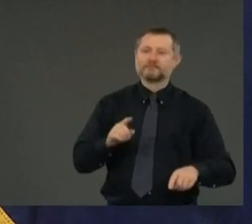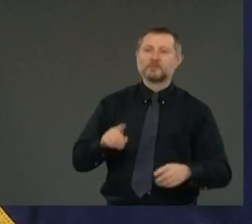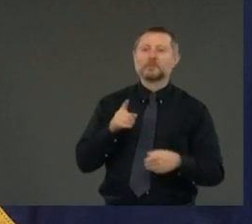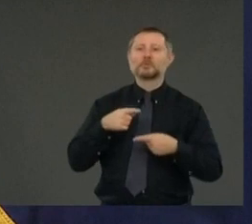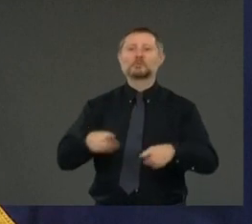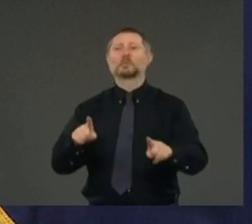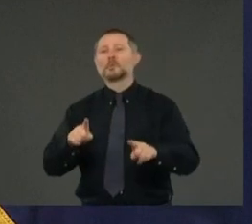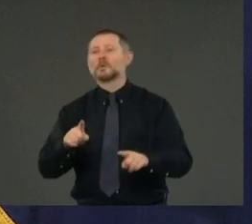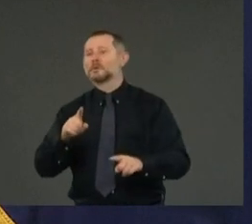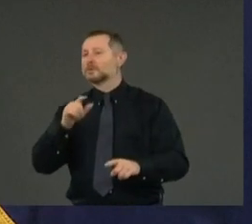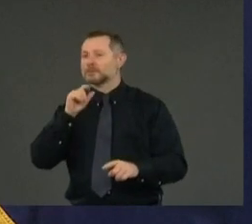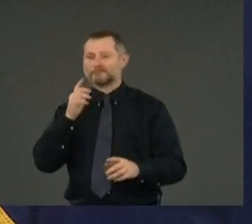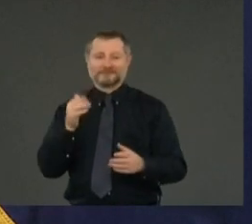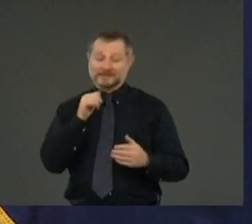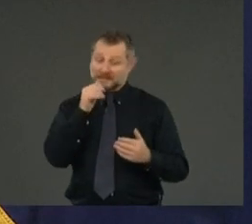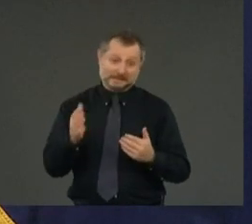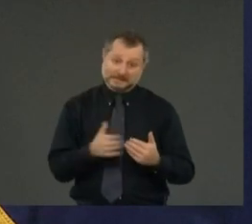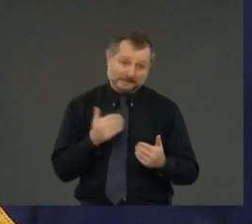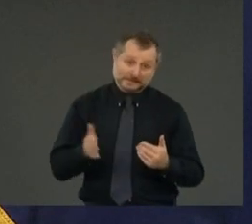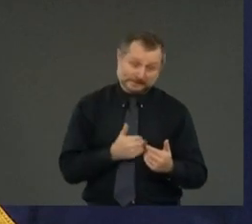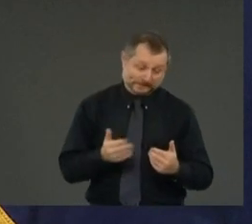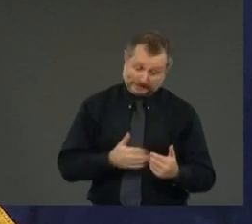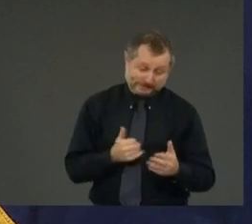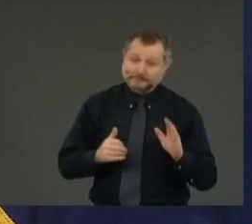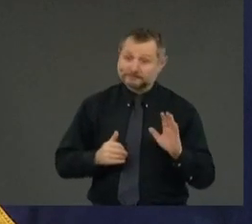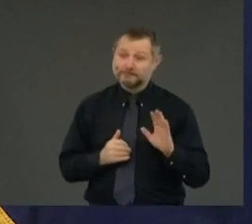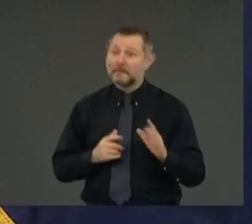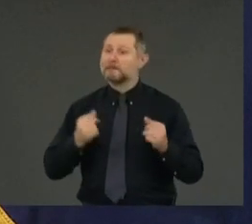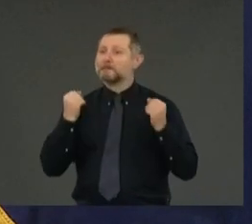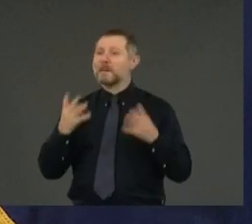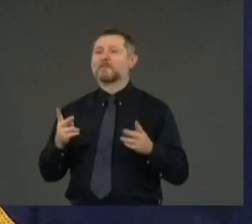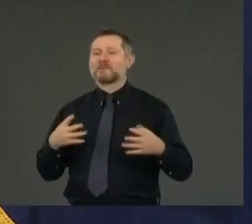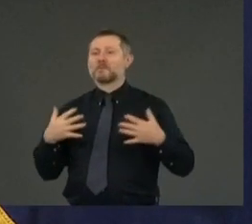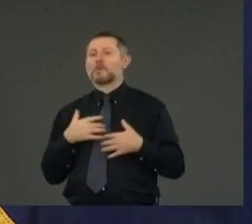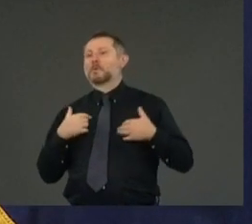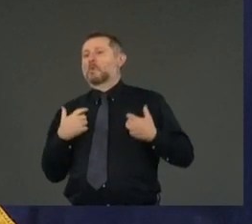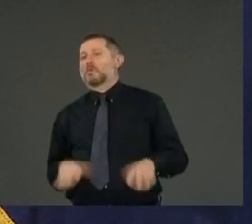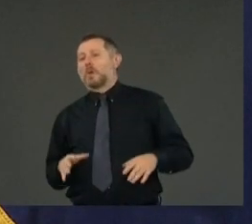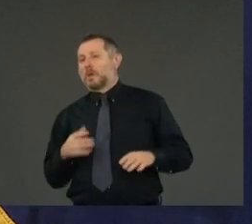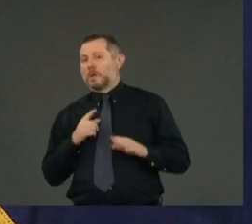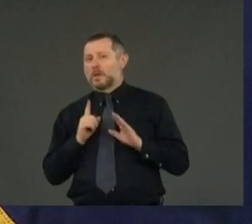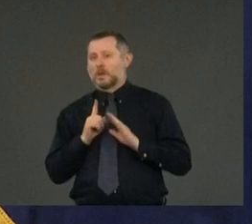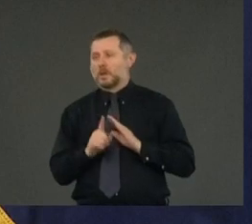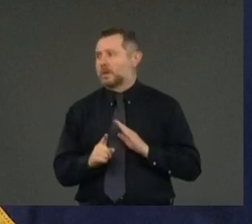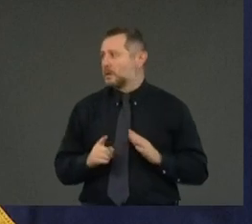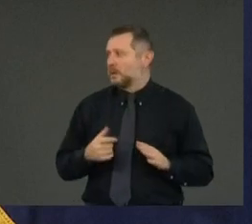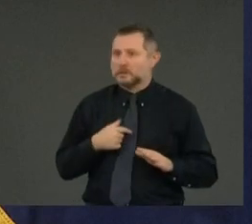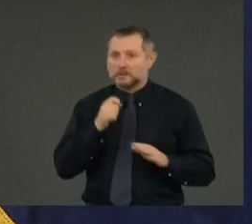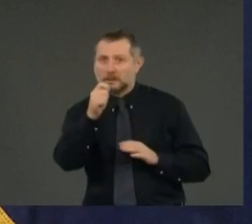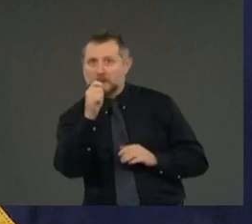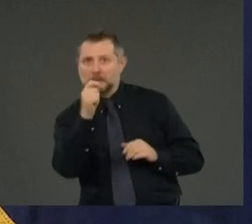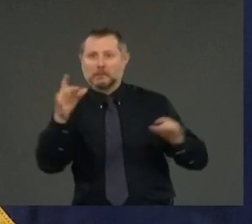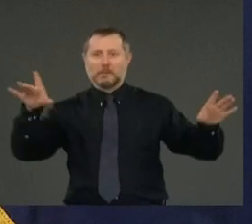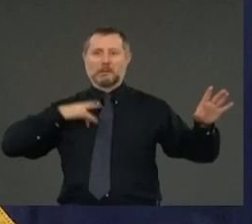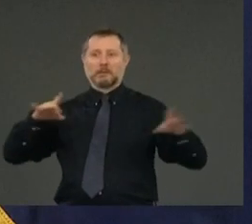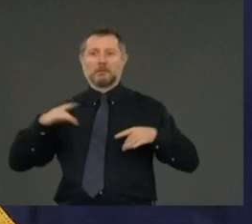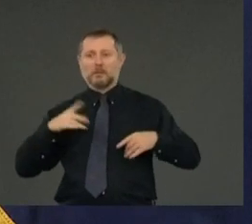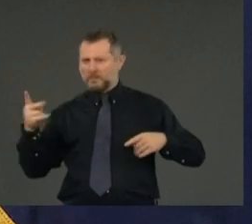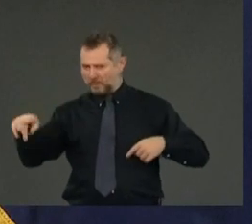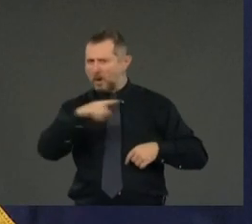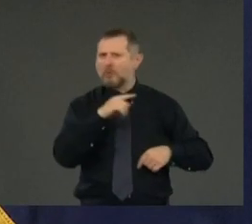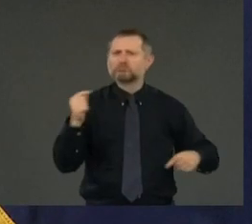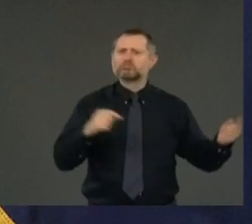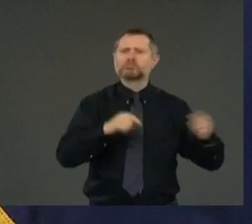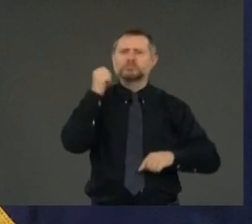up when people were afraid to leave their homes. You had to stay with it 7 days a week